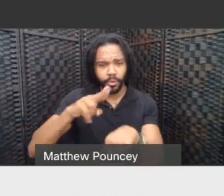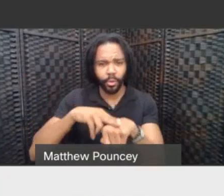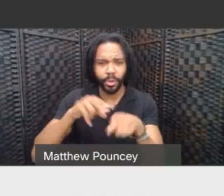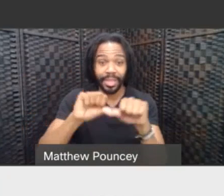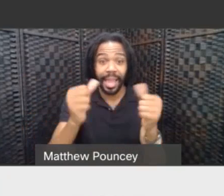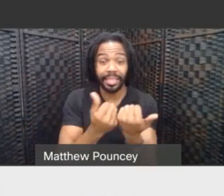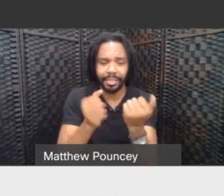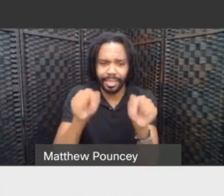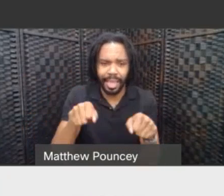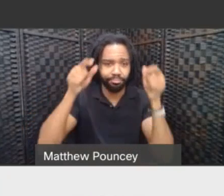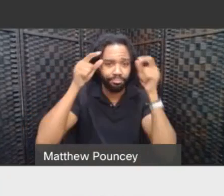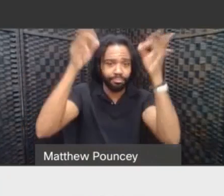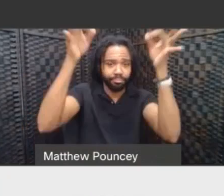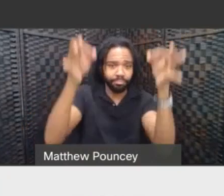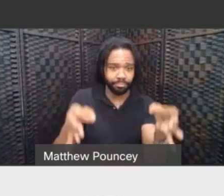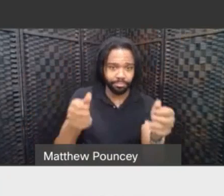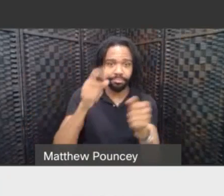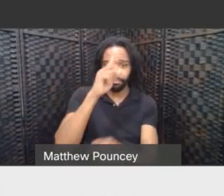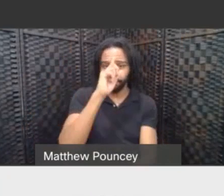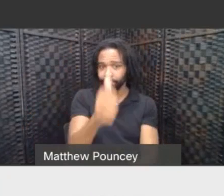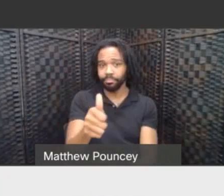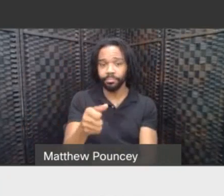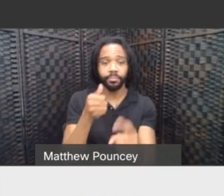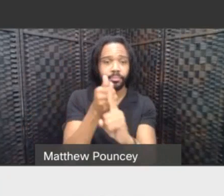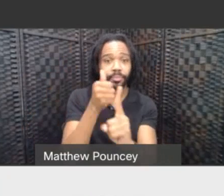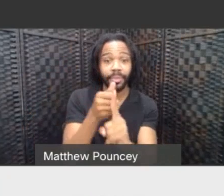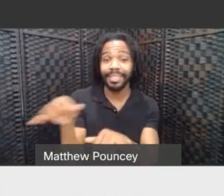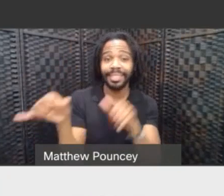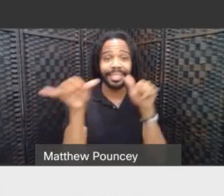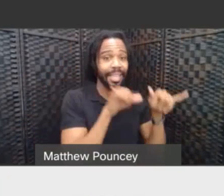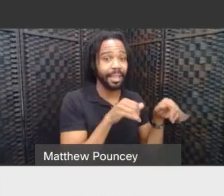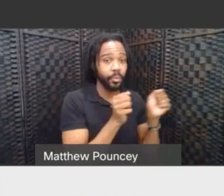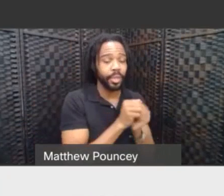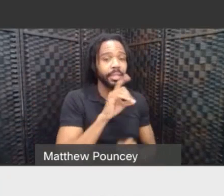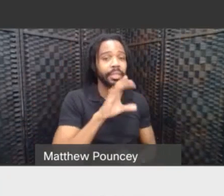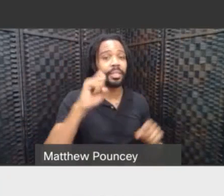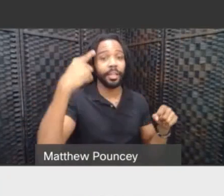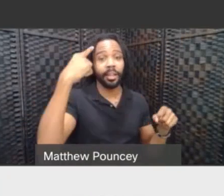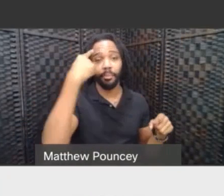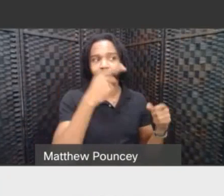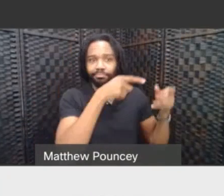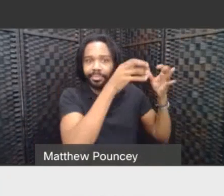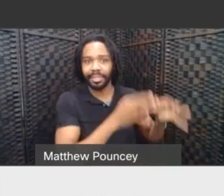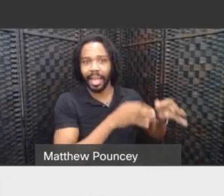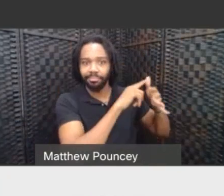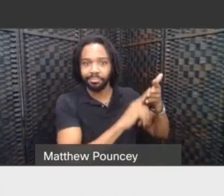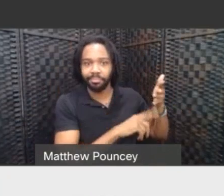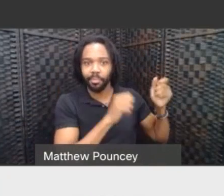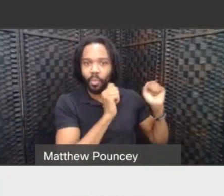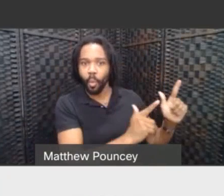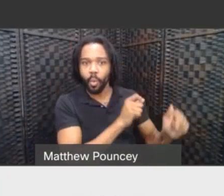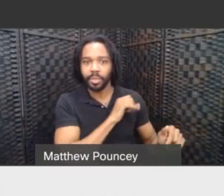make your own decision in the same way that the district government has made its own decision that all of its staff should